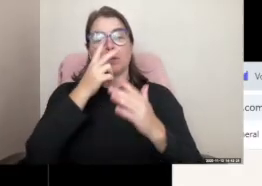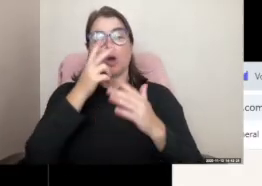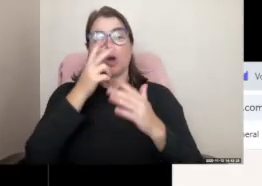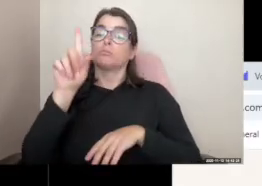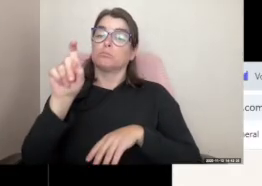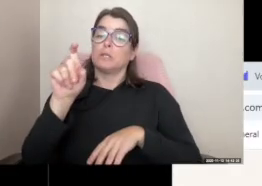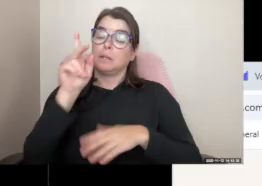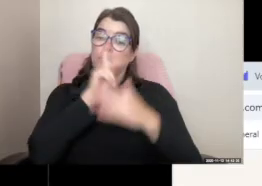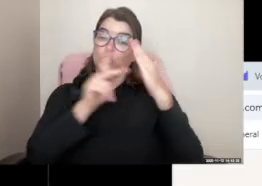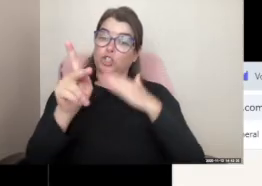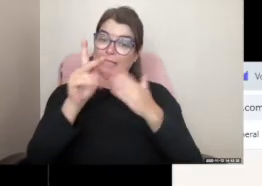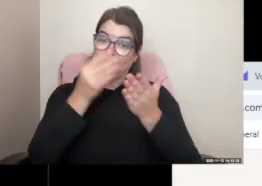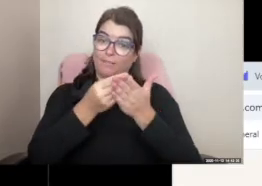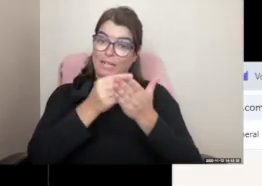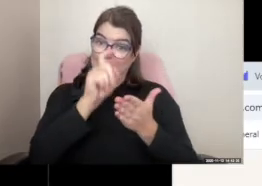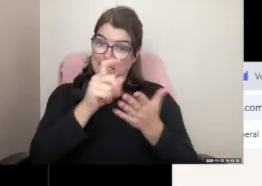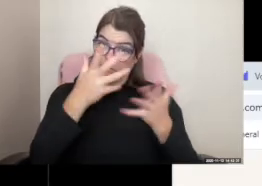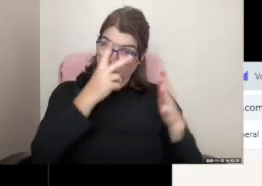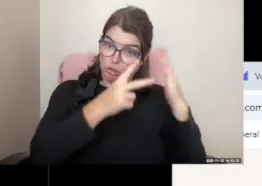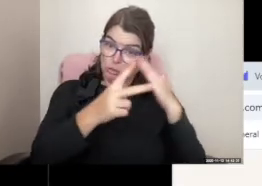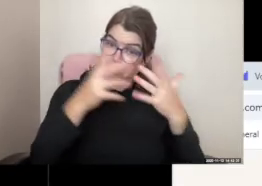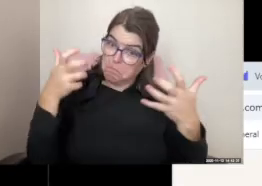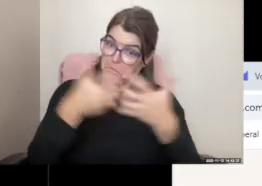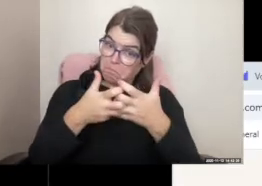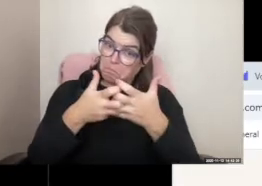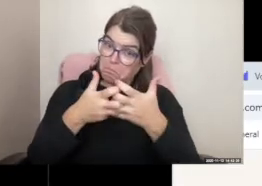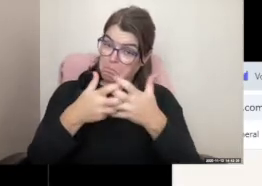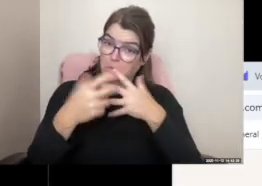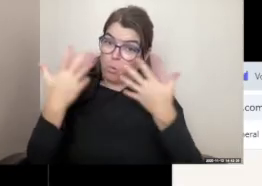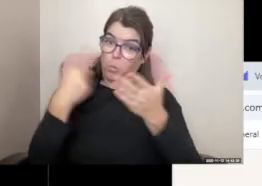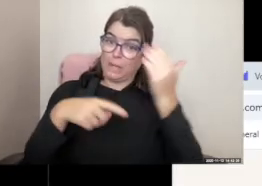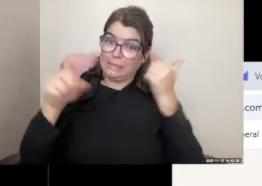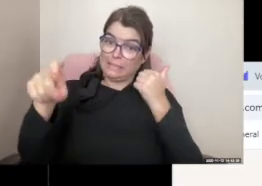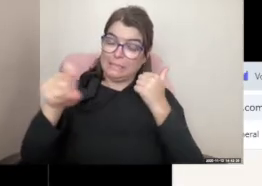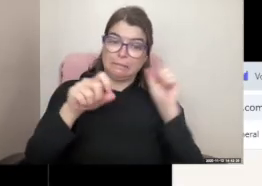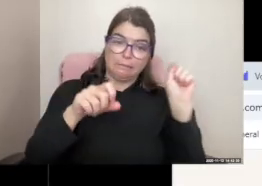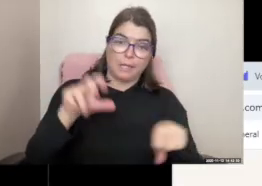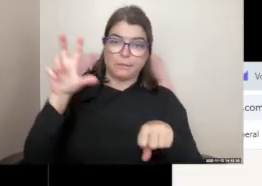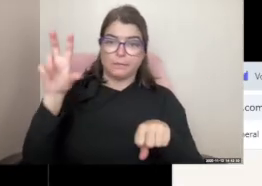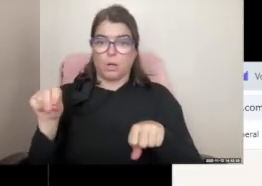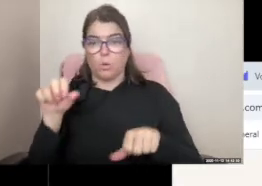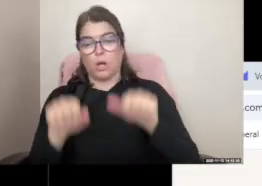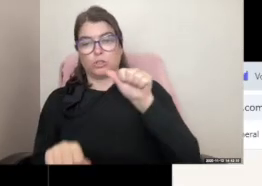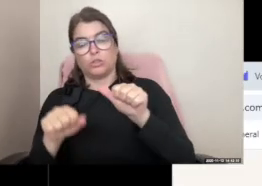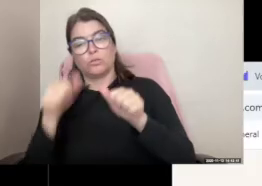You lied, Peter. Okay, moving on. The next Mentimeter question.